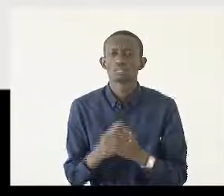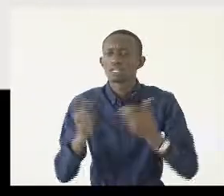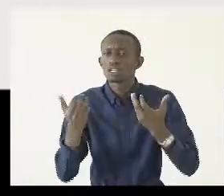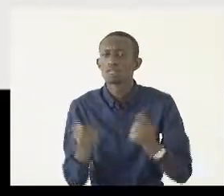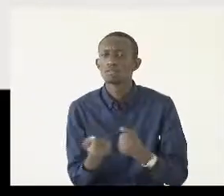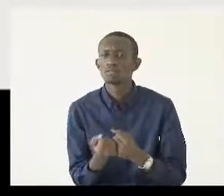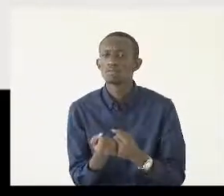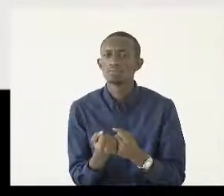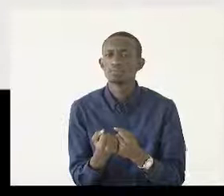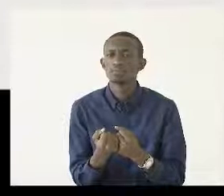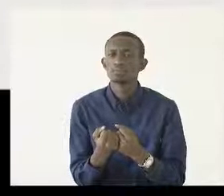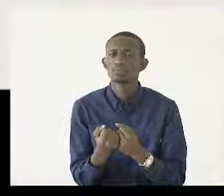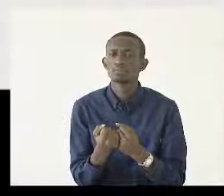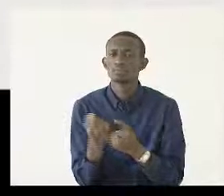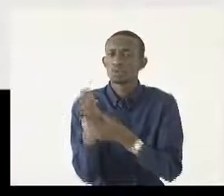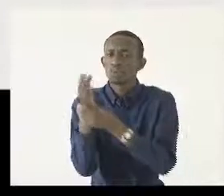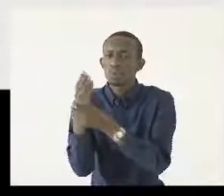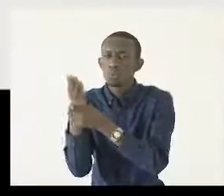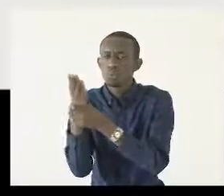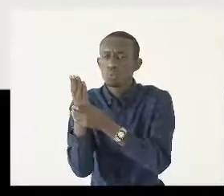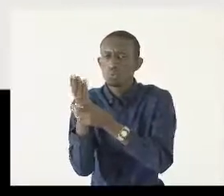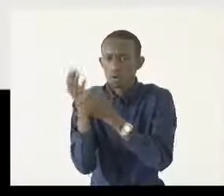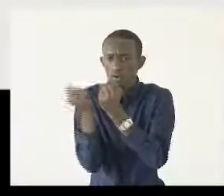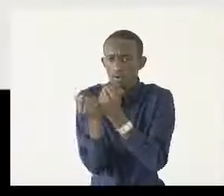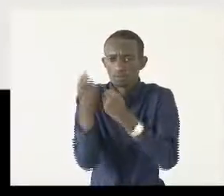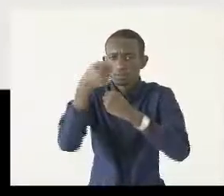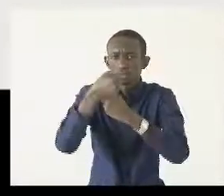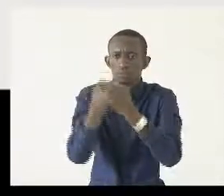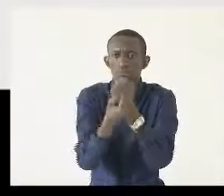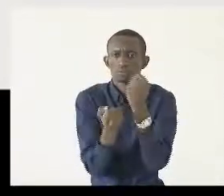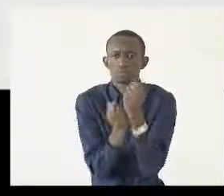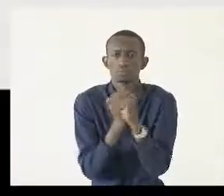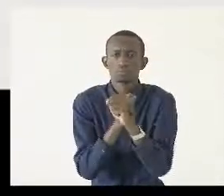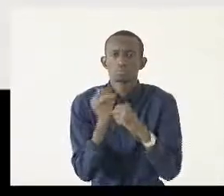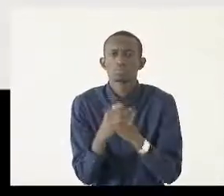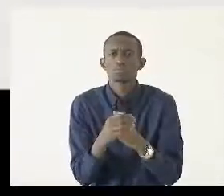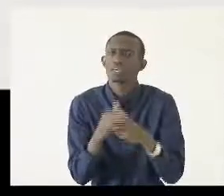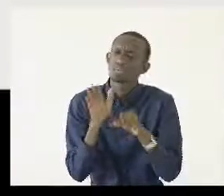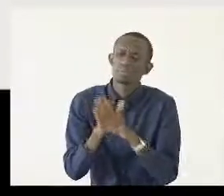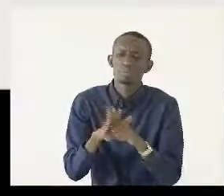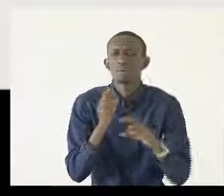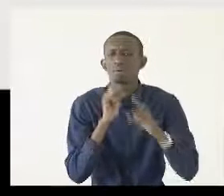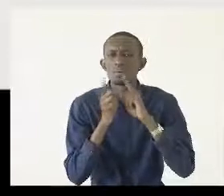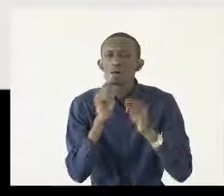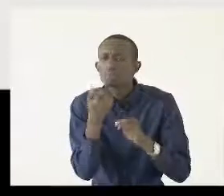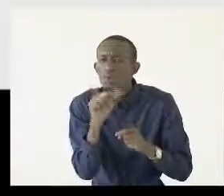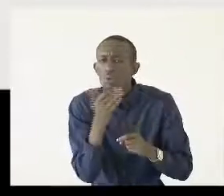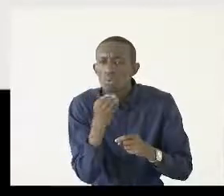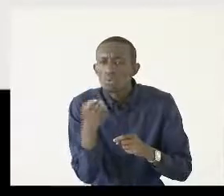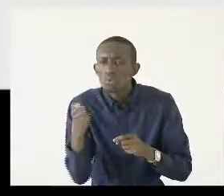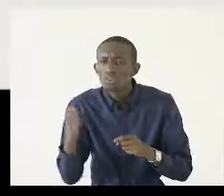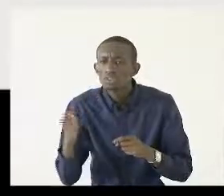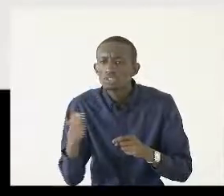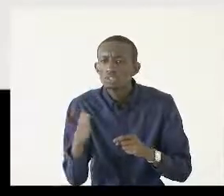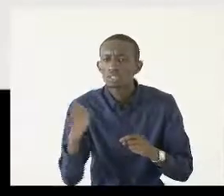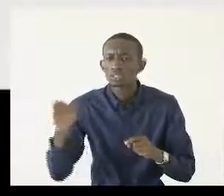leaves which are attached there. Most stems are green and they contain chlorophyll. That means